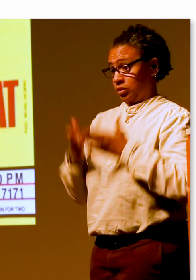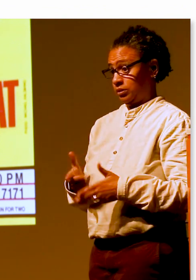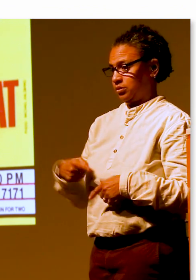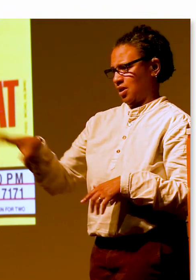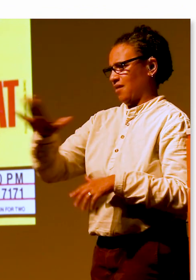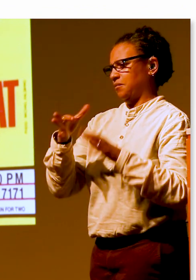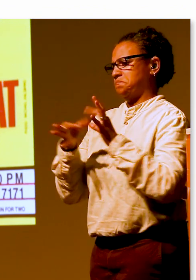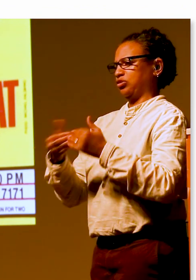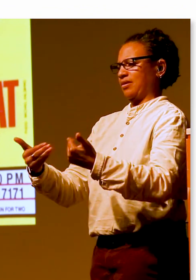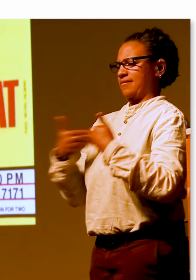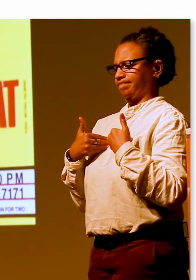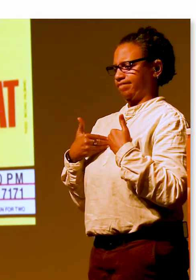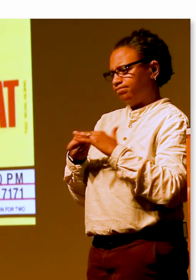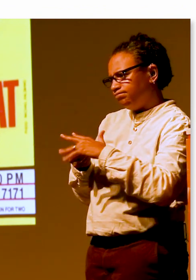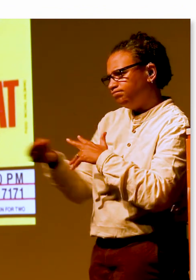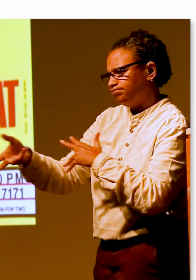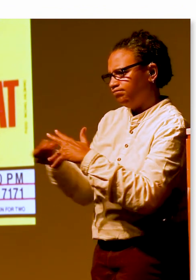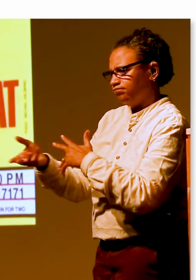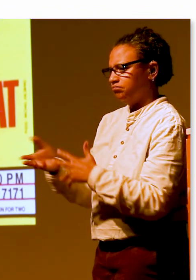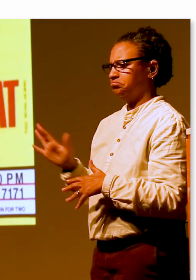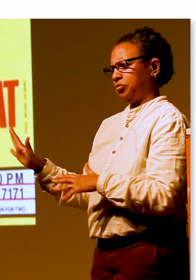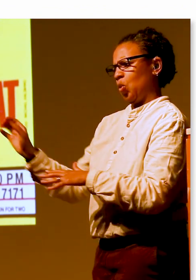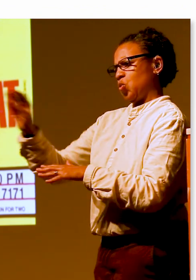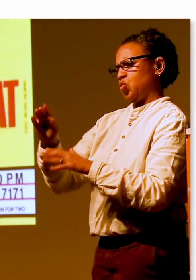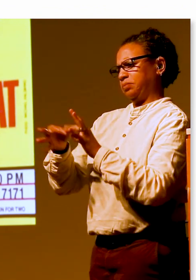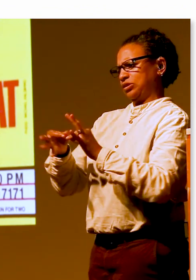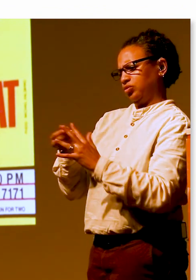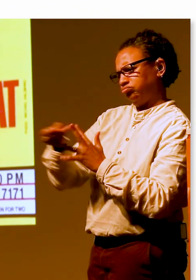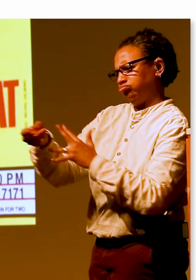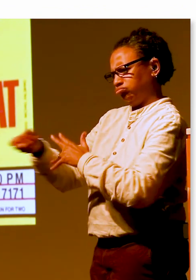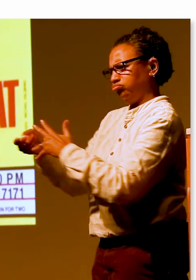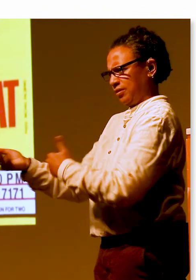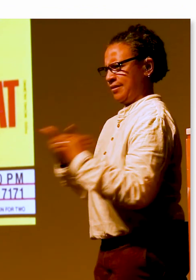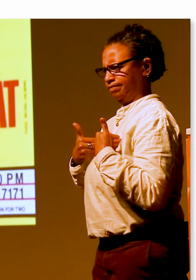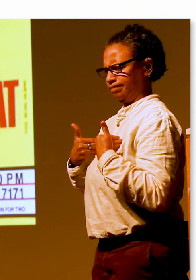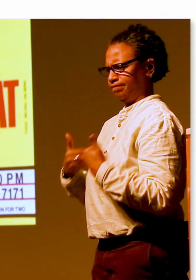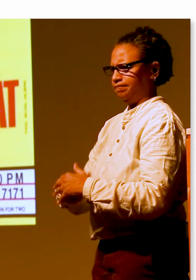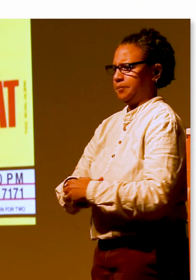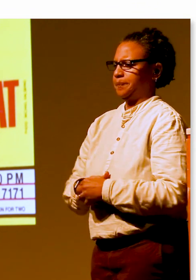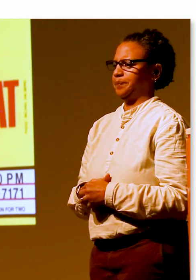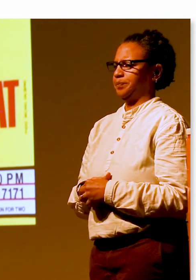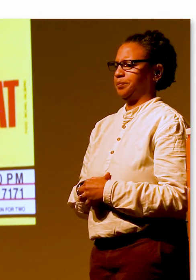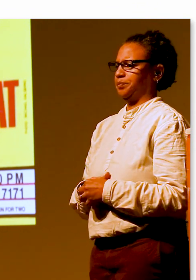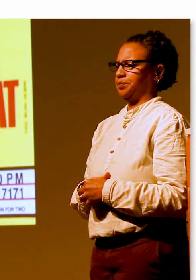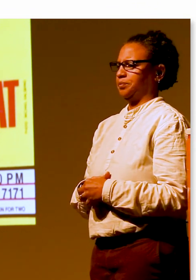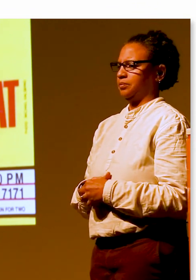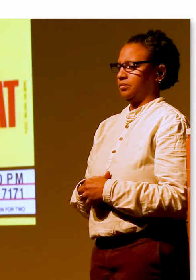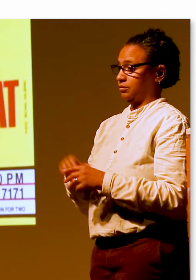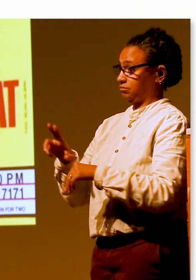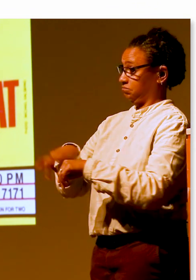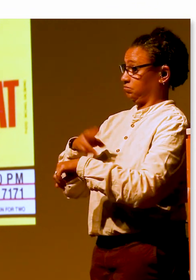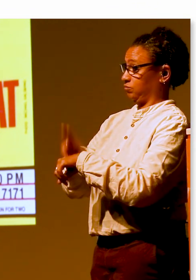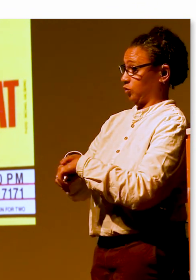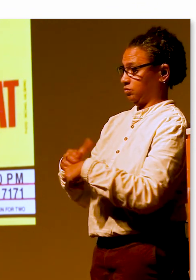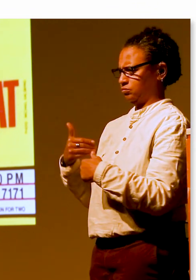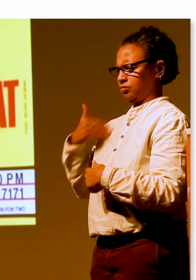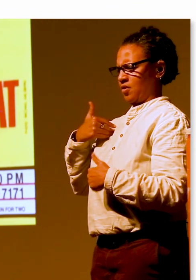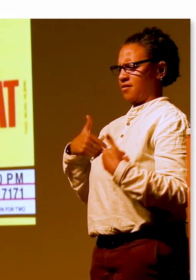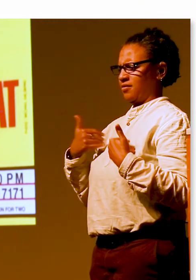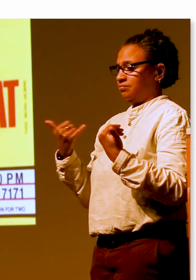my presentation are singular artists in their own rights. But I also try to extend compassion to the younger version of myself who was like, it's got to be the Black this or